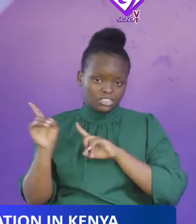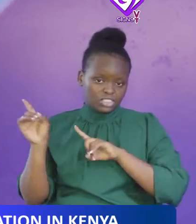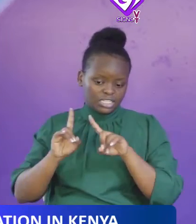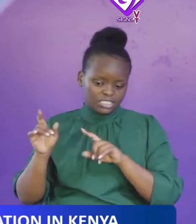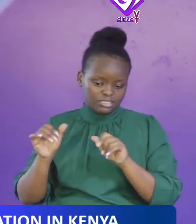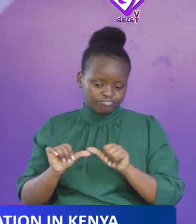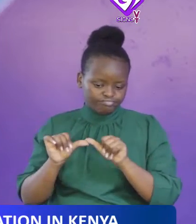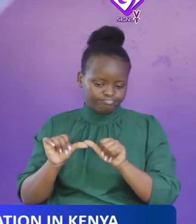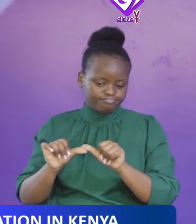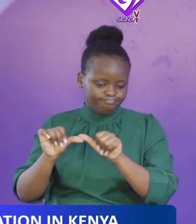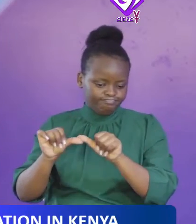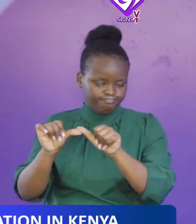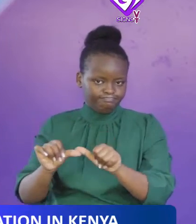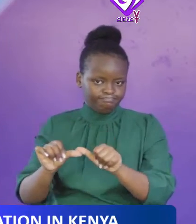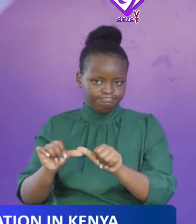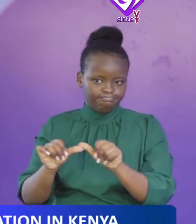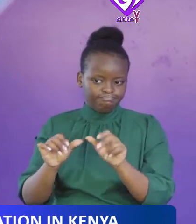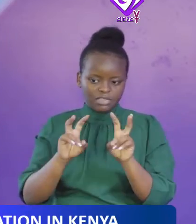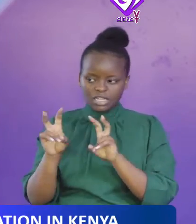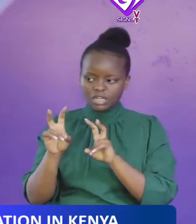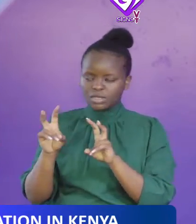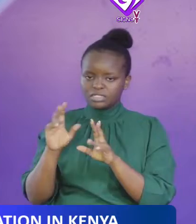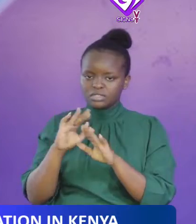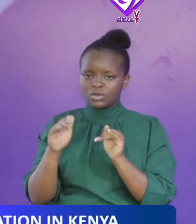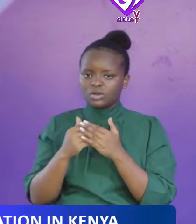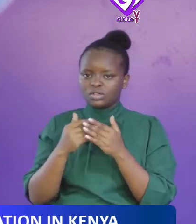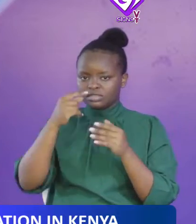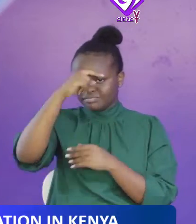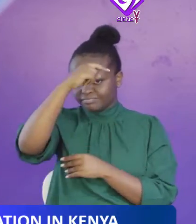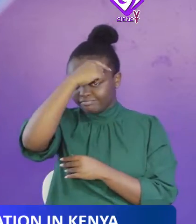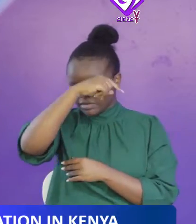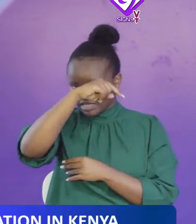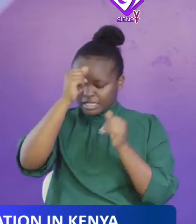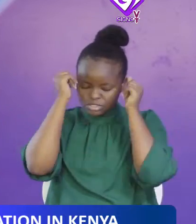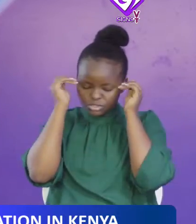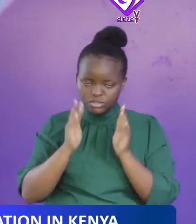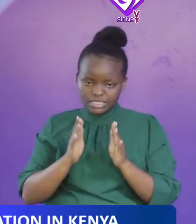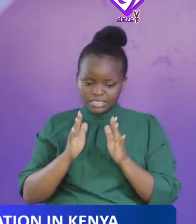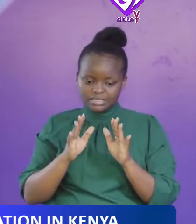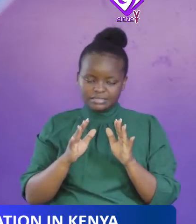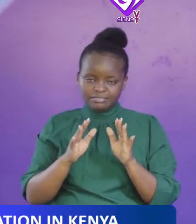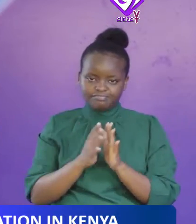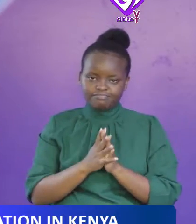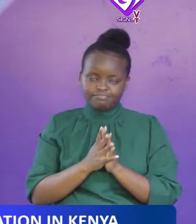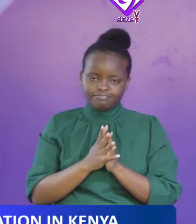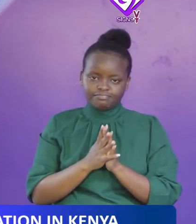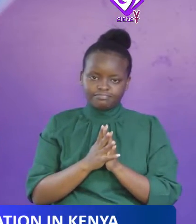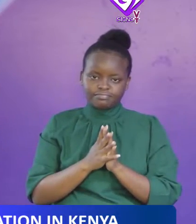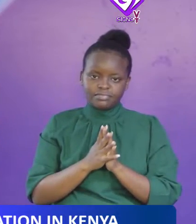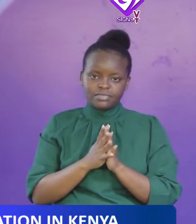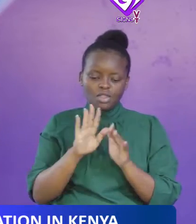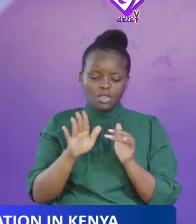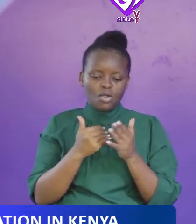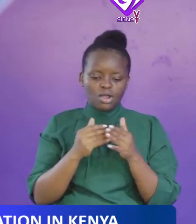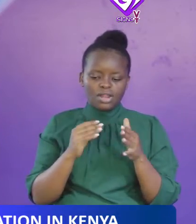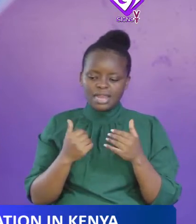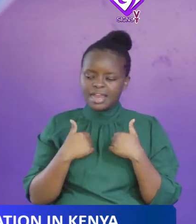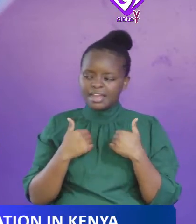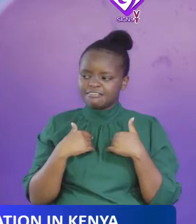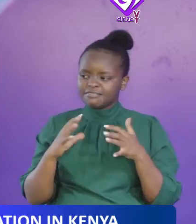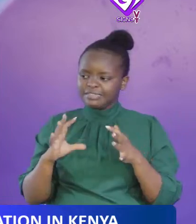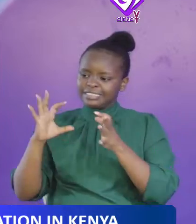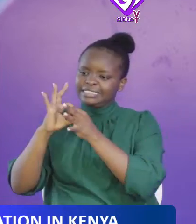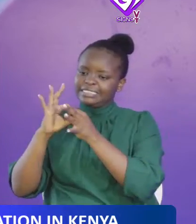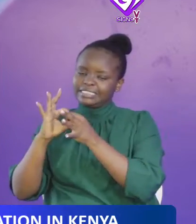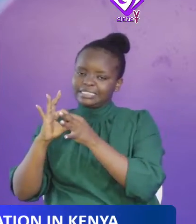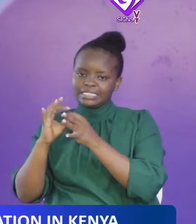sustainable. If you look at all students graduating from all the faculty at Kwea, all of them are attached to some certain